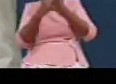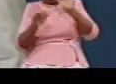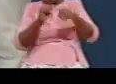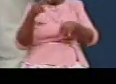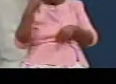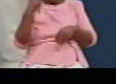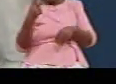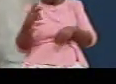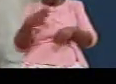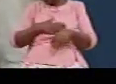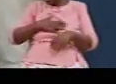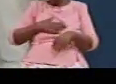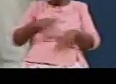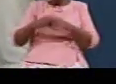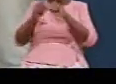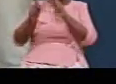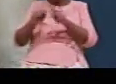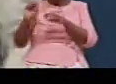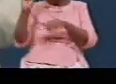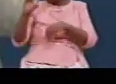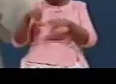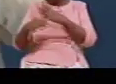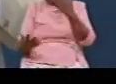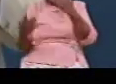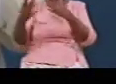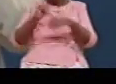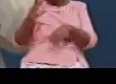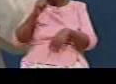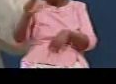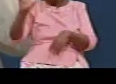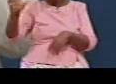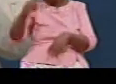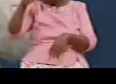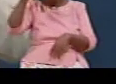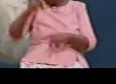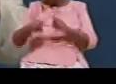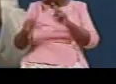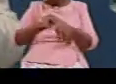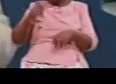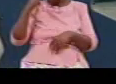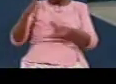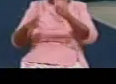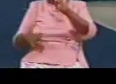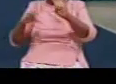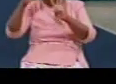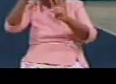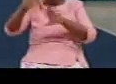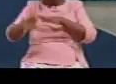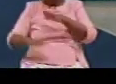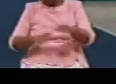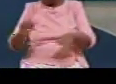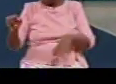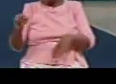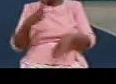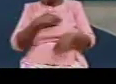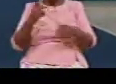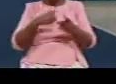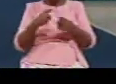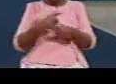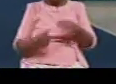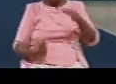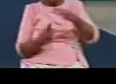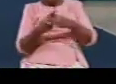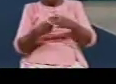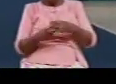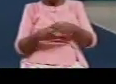did not we cast three men into the furnace? And then I see four men walking, and the appearance of the